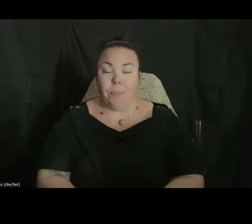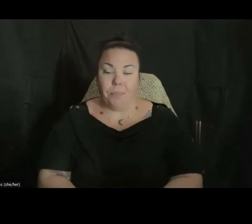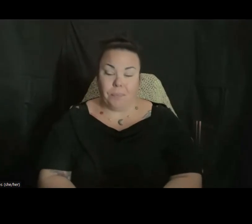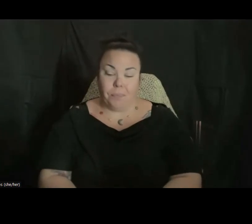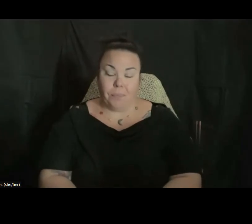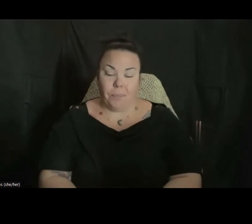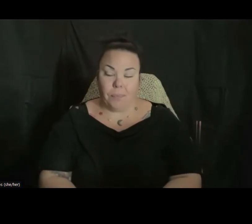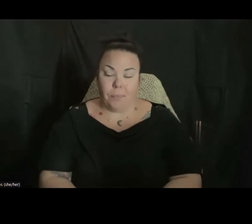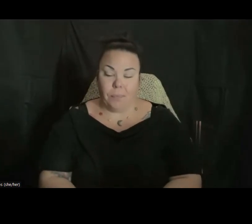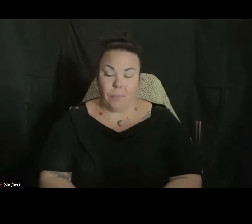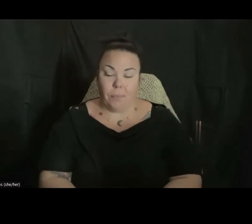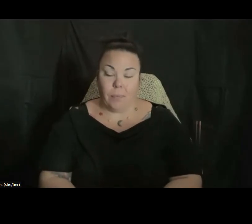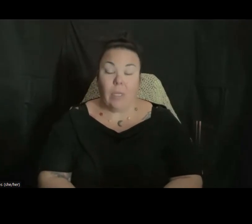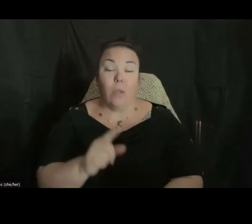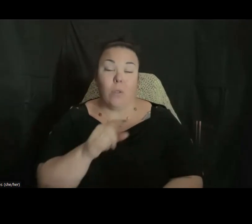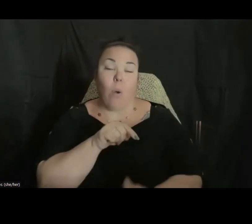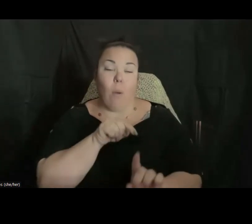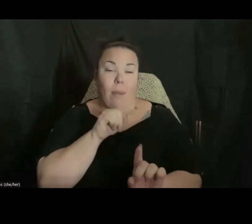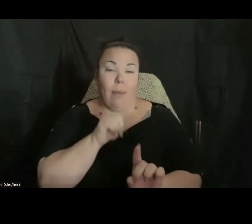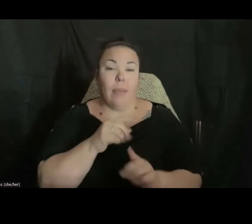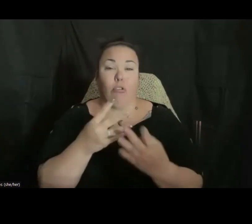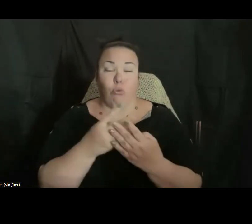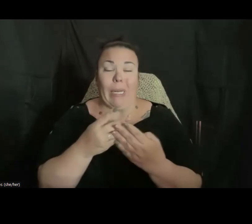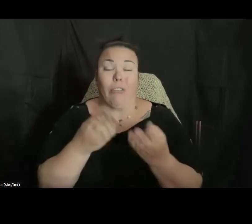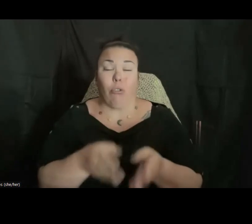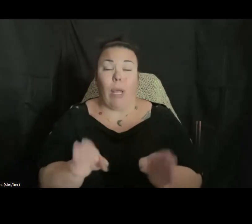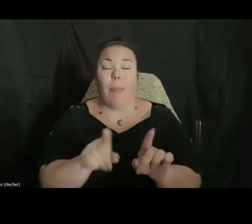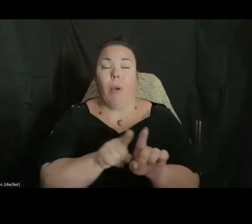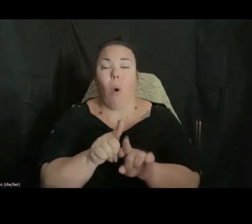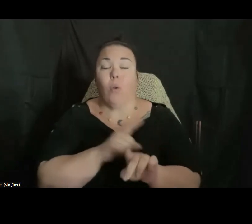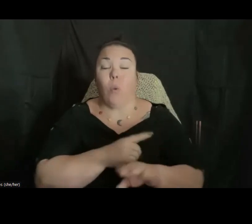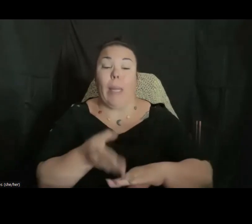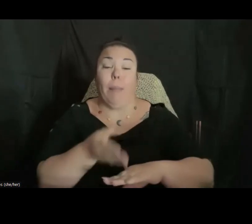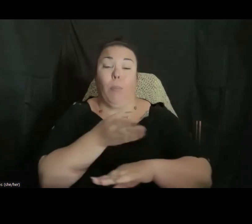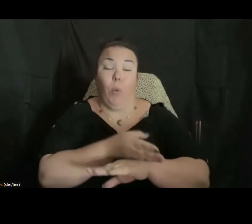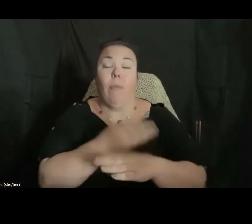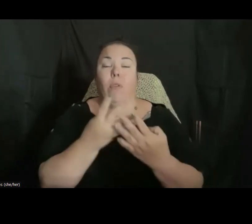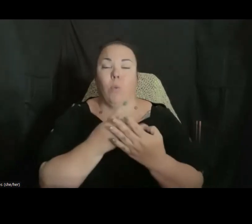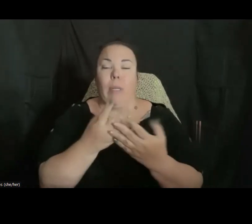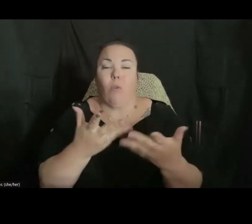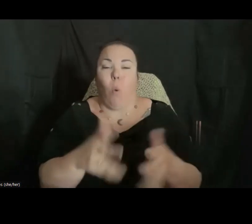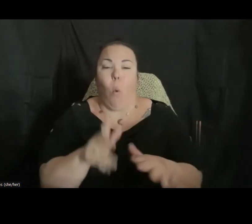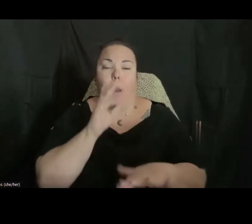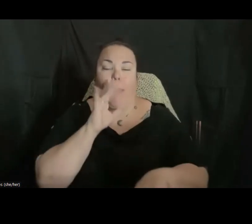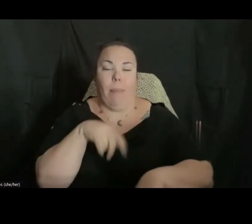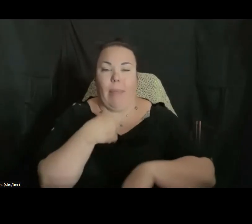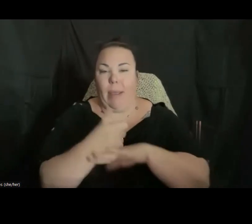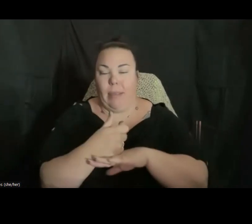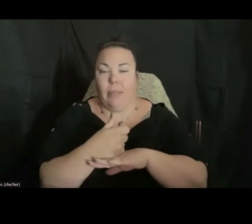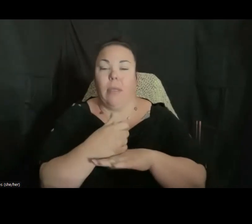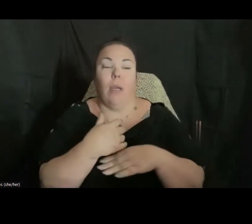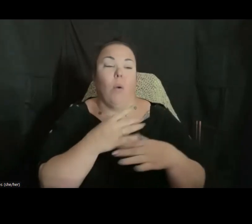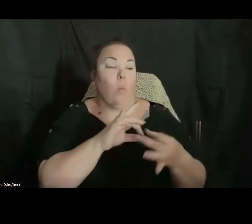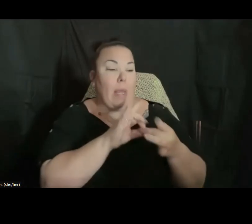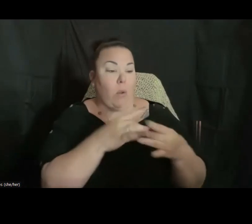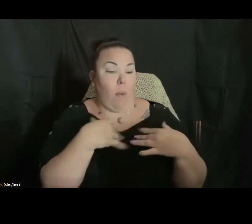then also better screening within the healthcare setting as well to really capture who is